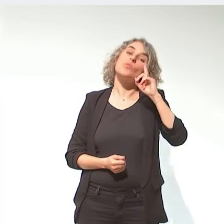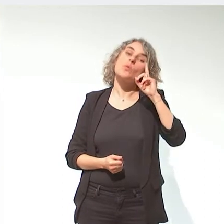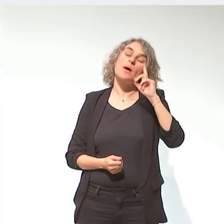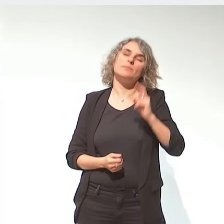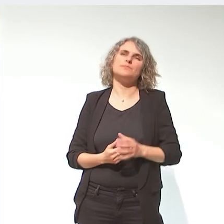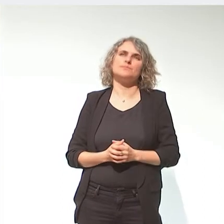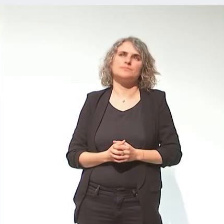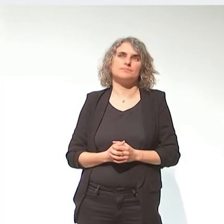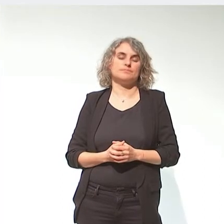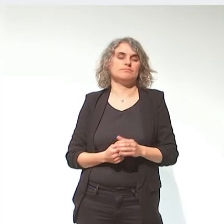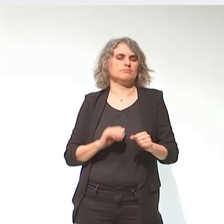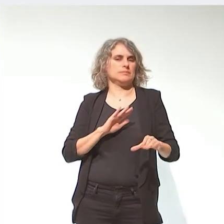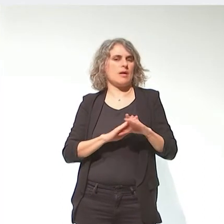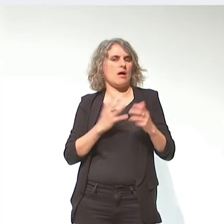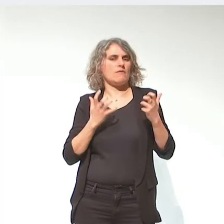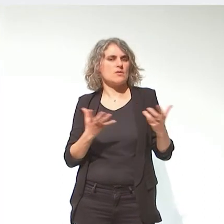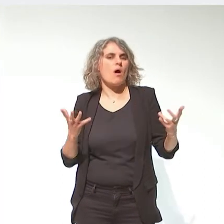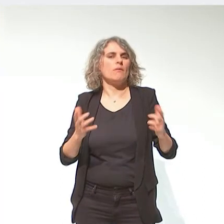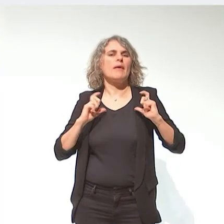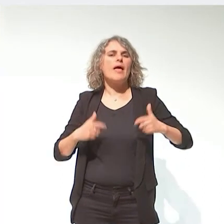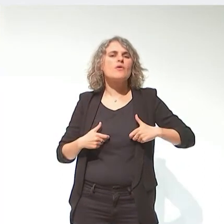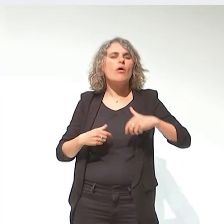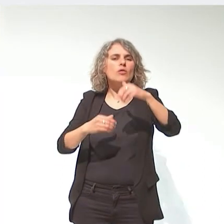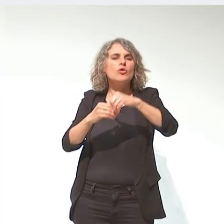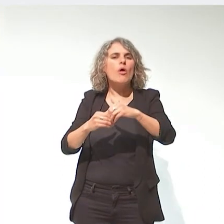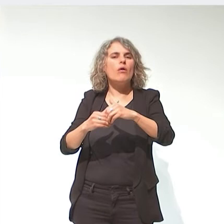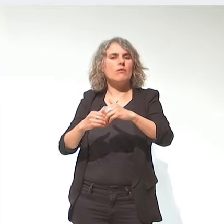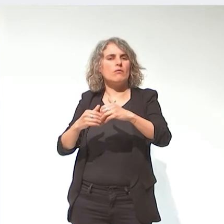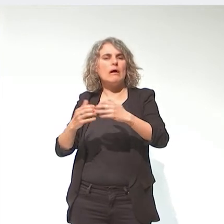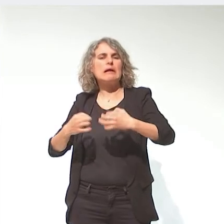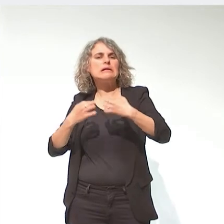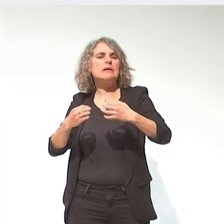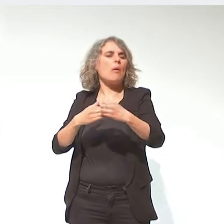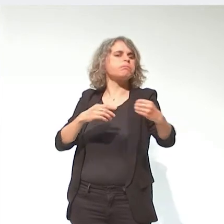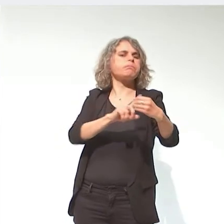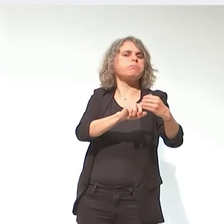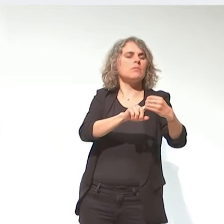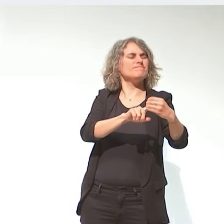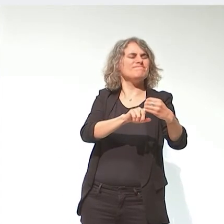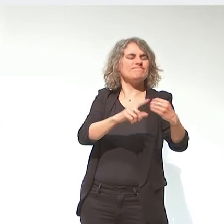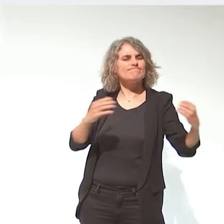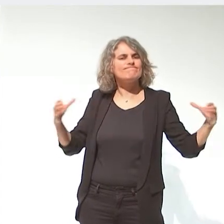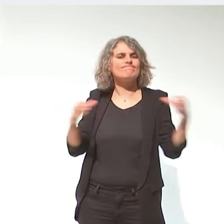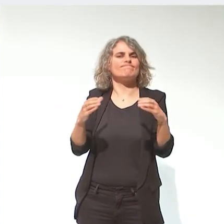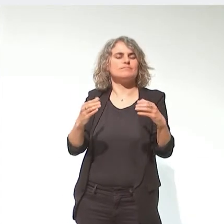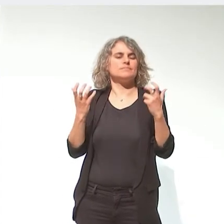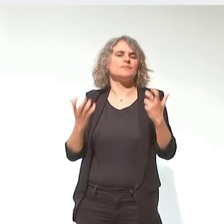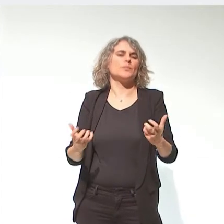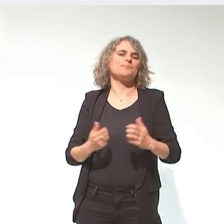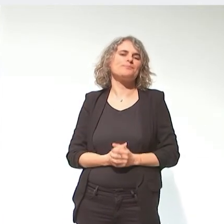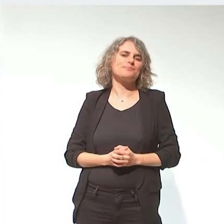decompartmentalization of the school, and try to no longer labeled